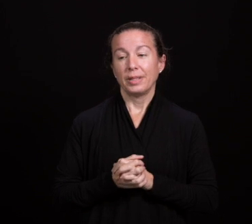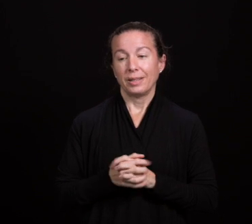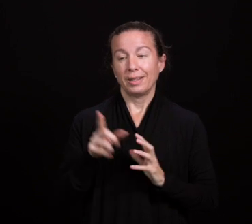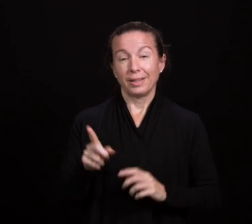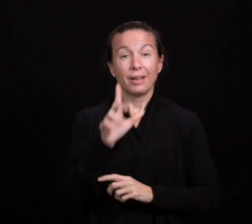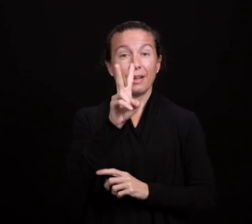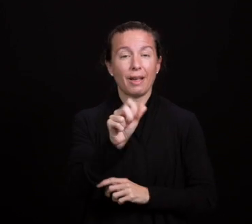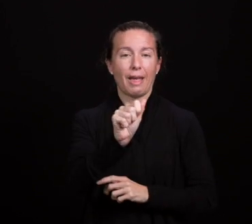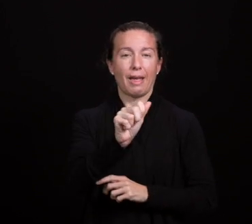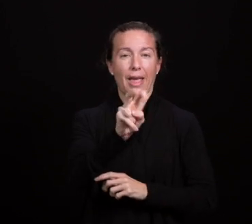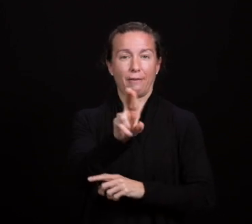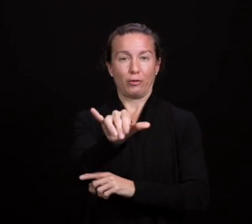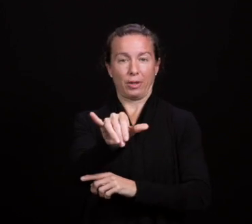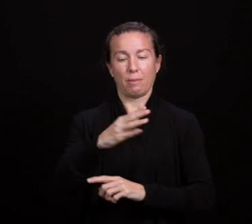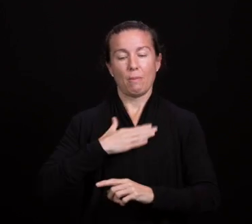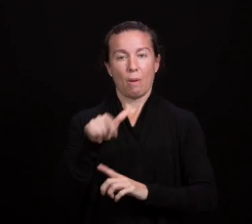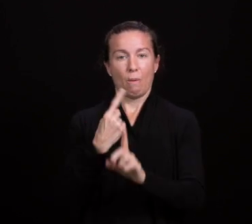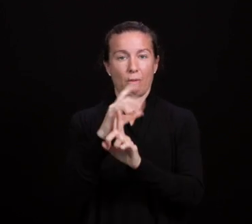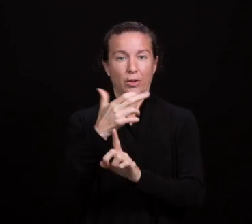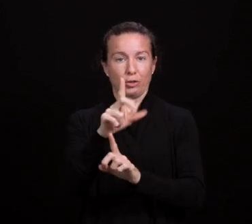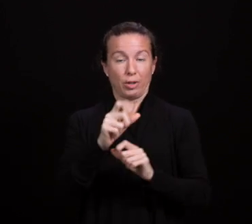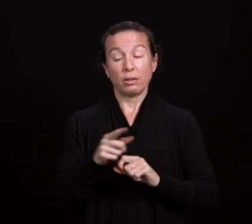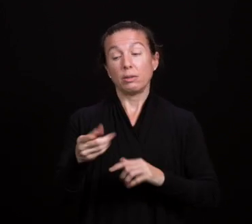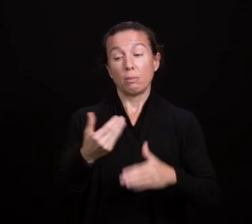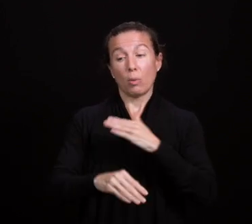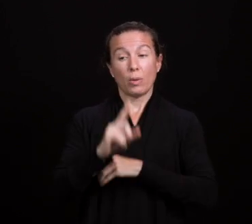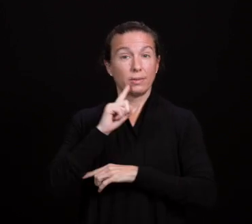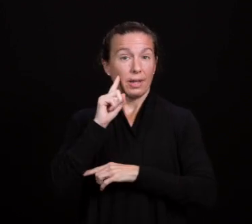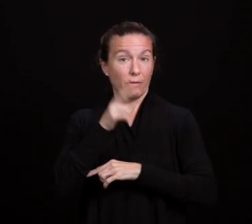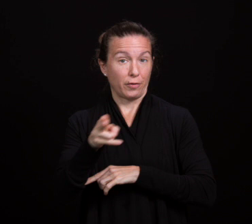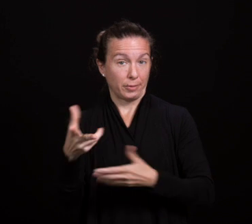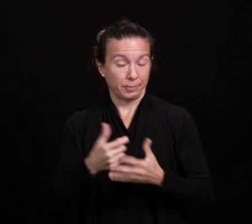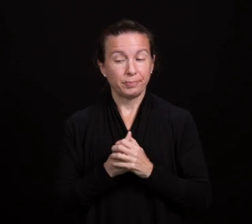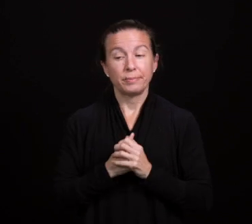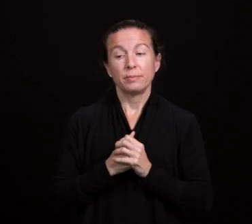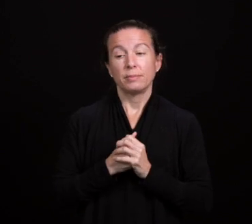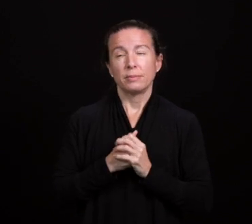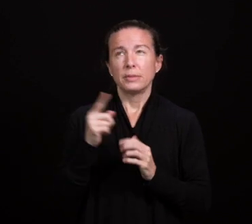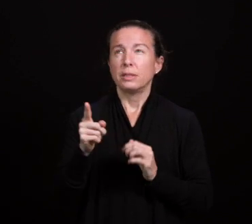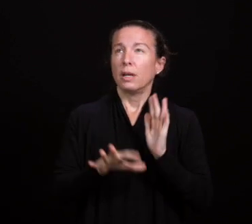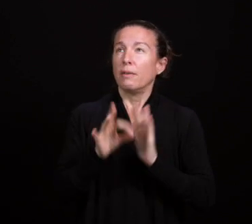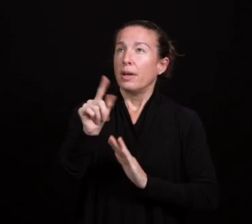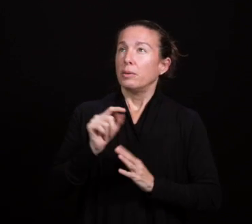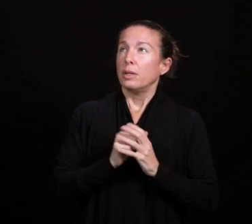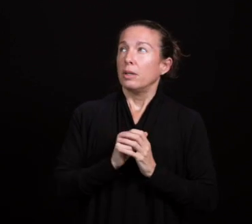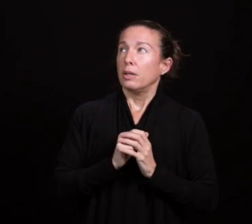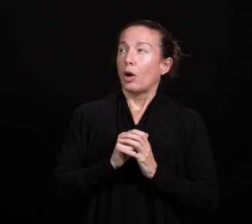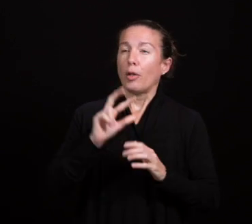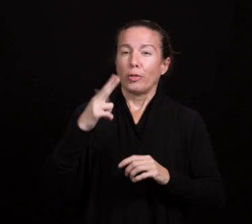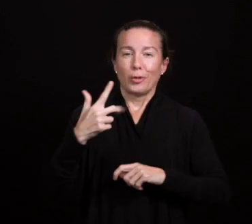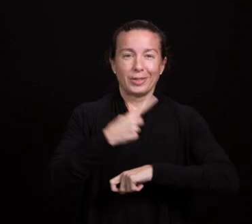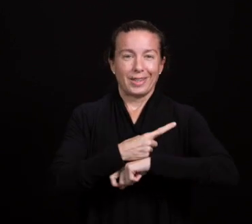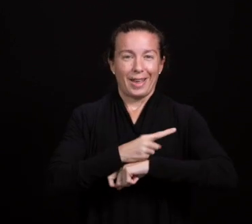Avery's our only child, and she was born deaf, hard of hearing. We found out on day 3